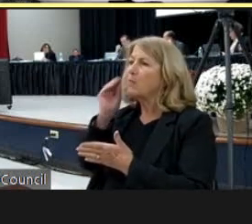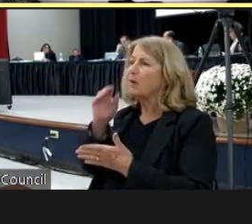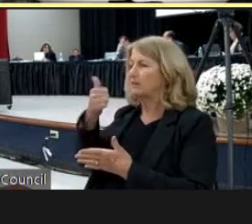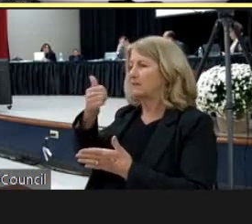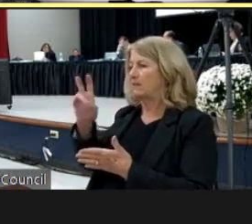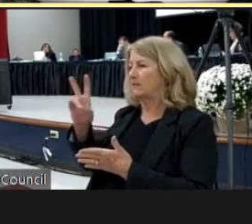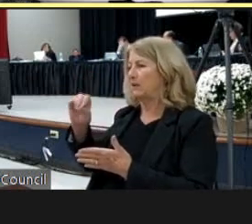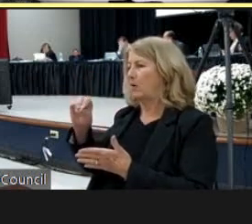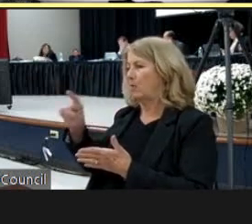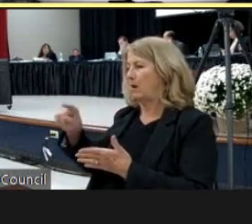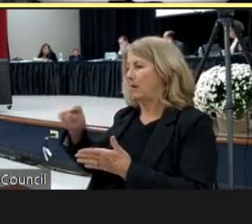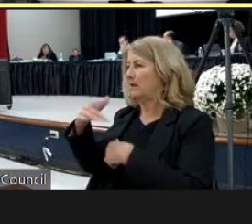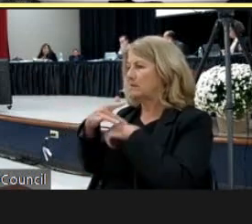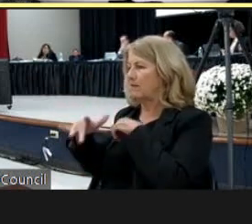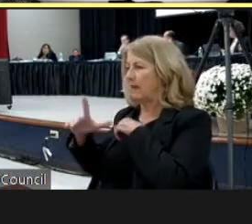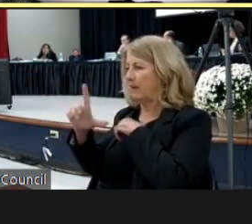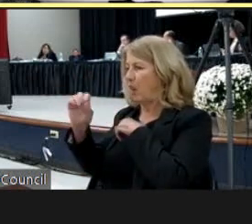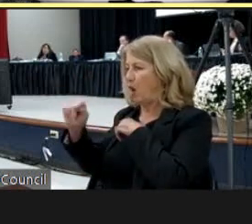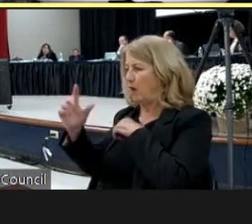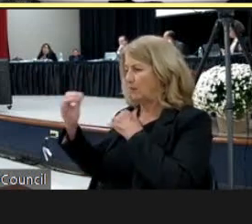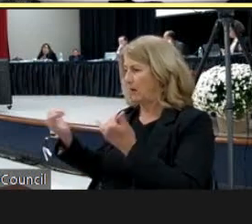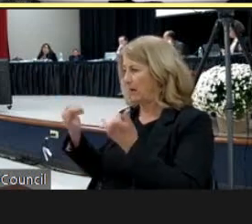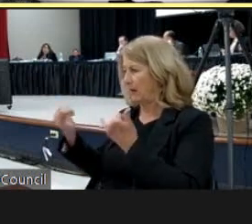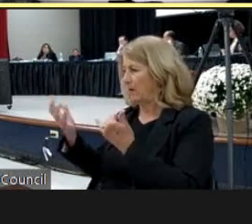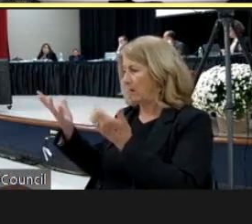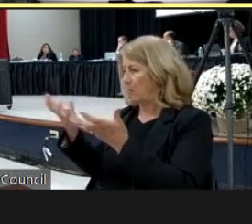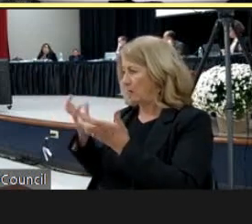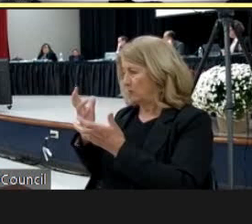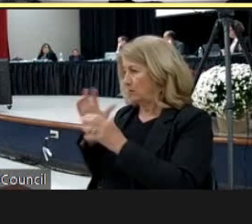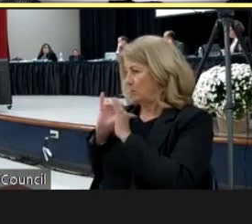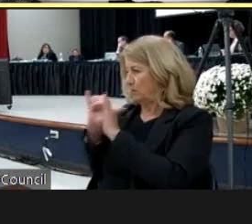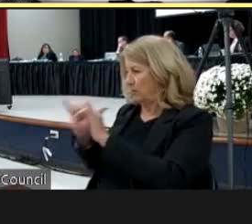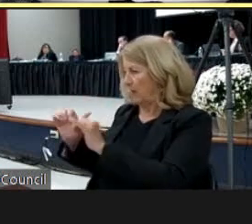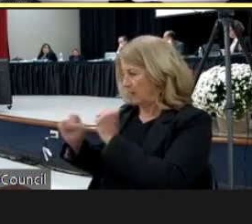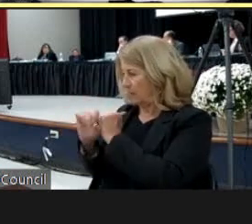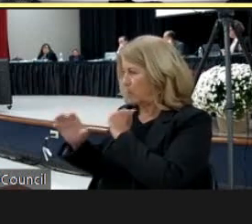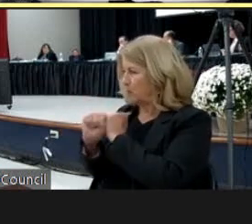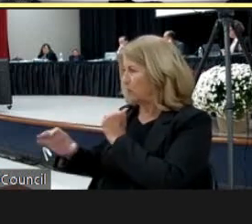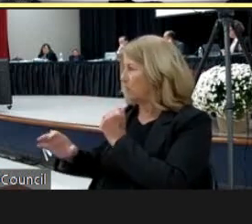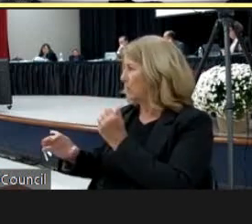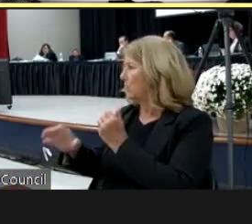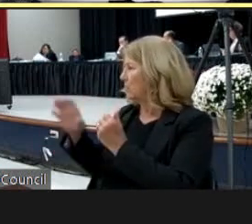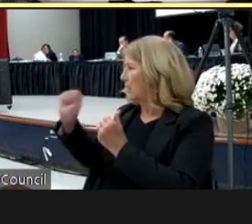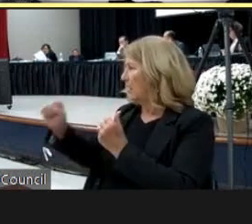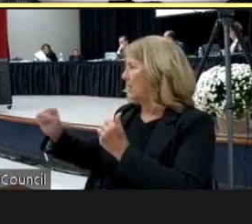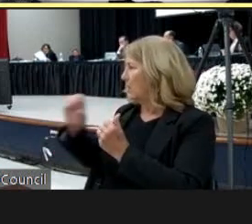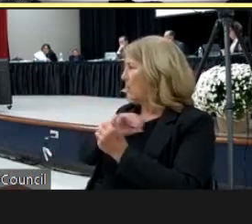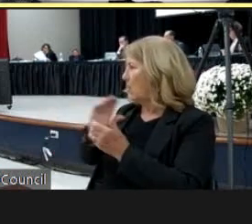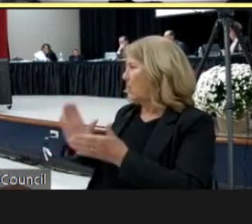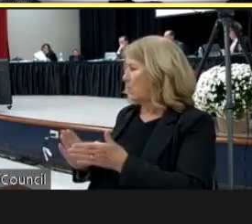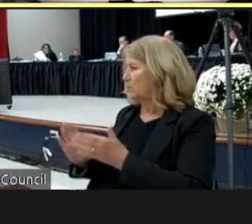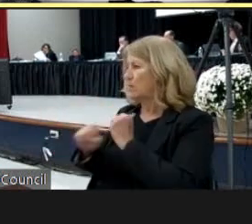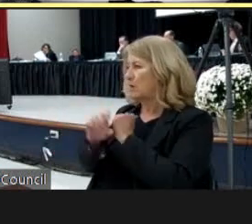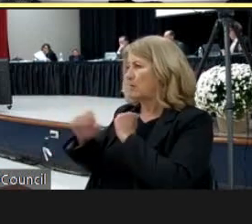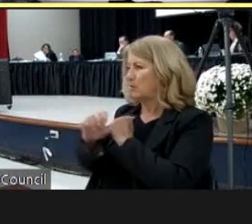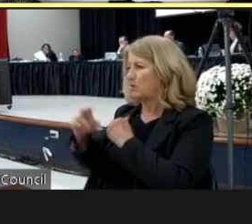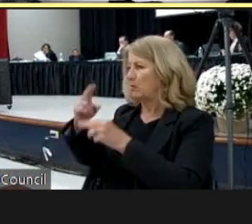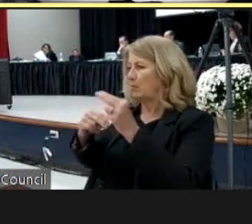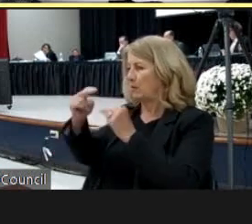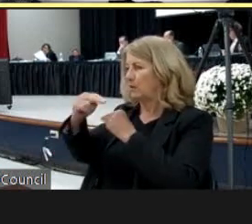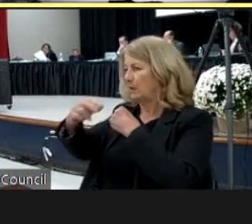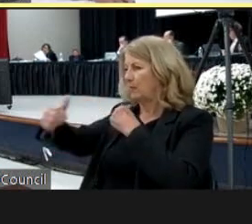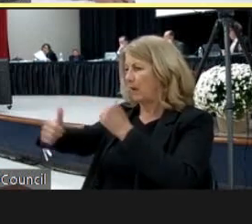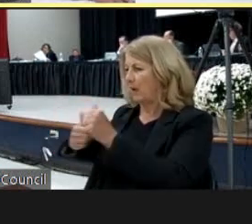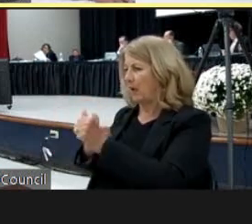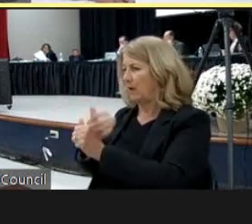right now. Oh, it's a vacant lot, and he wants it to stay commercial. Right. He owns the commercial building behind it that faces